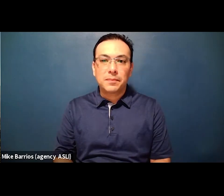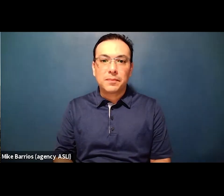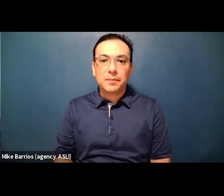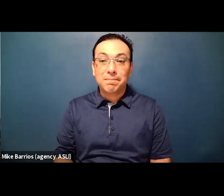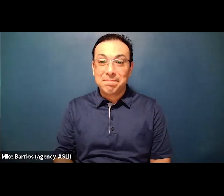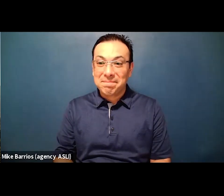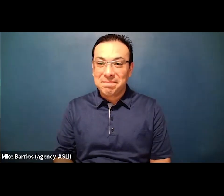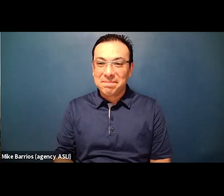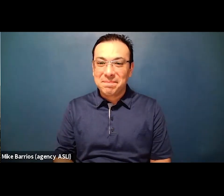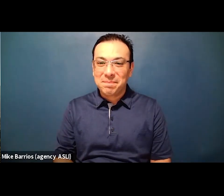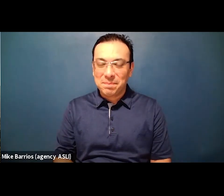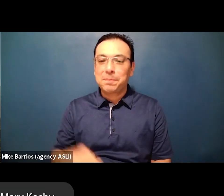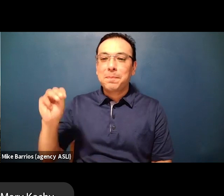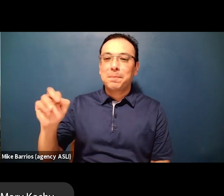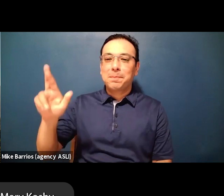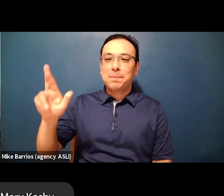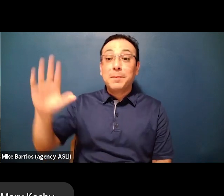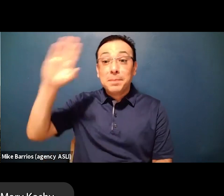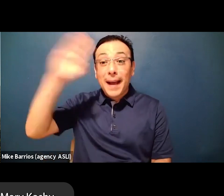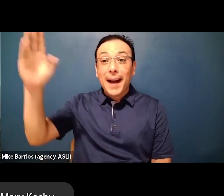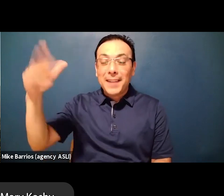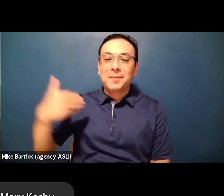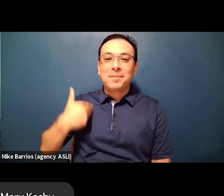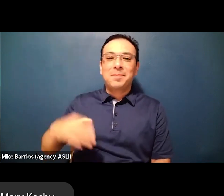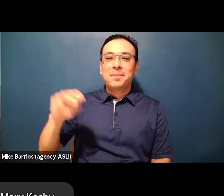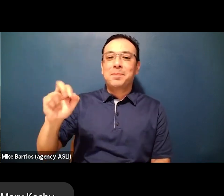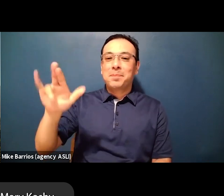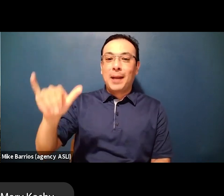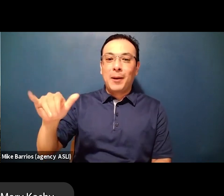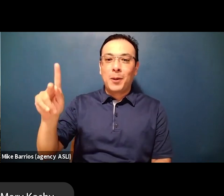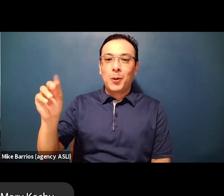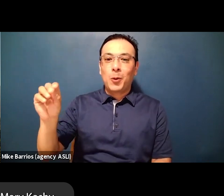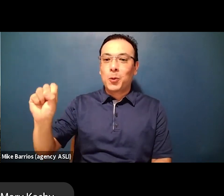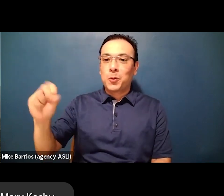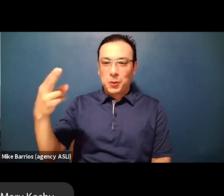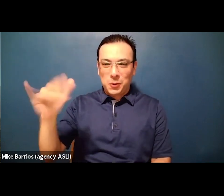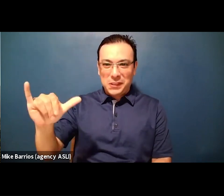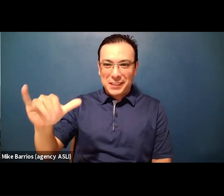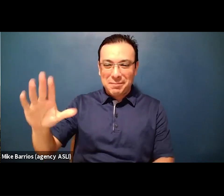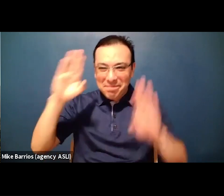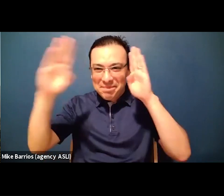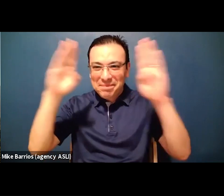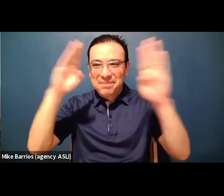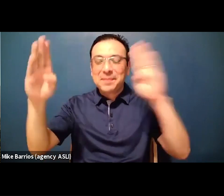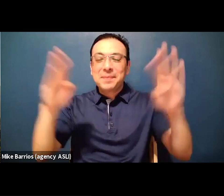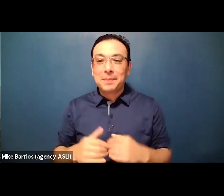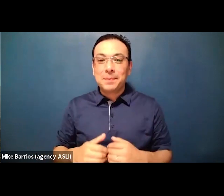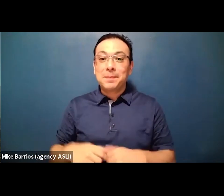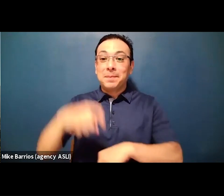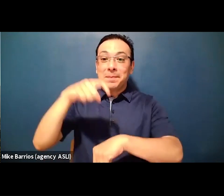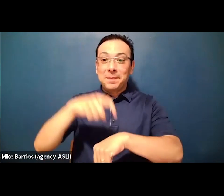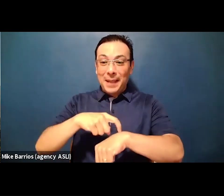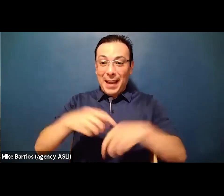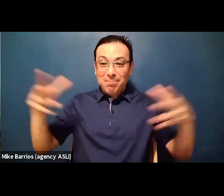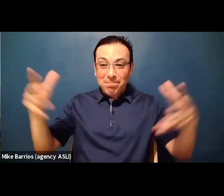Hi, welcome everyone. My name is Mary Koshi, and I'd like to welcome you to the Office for